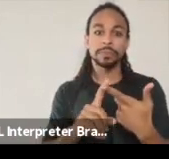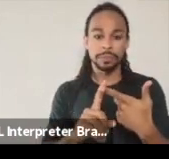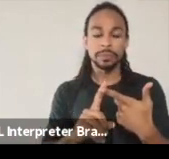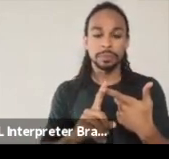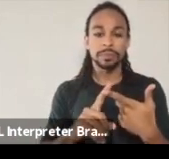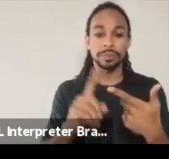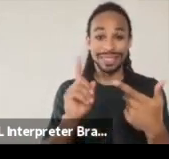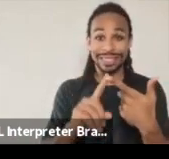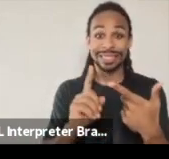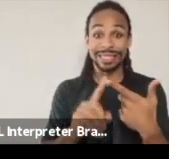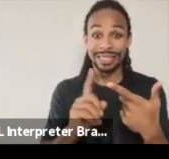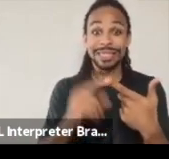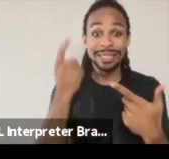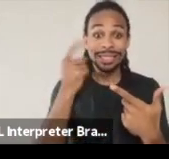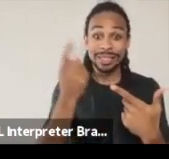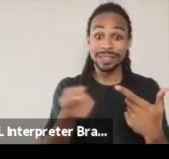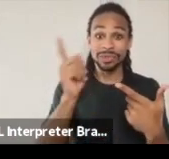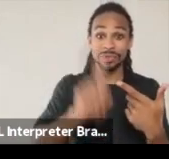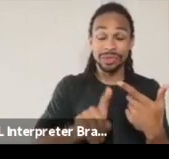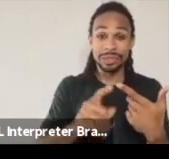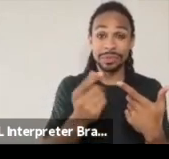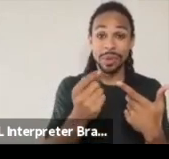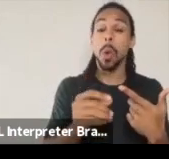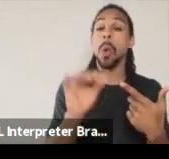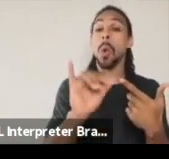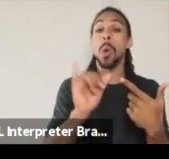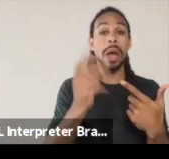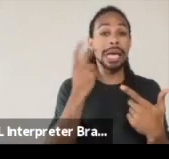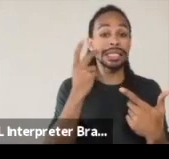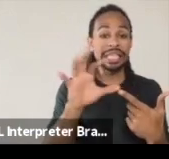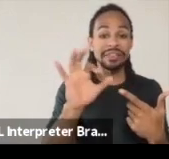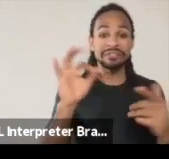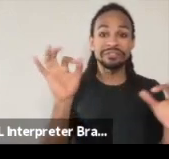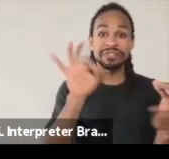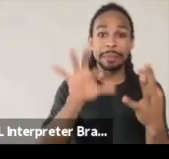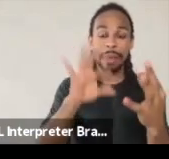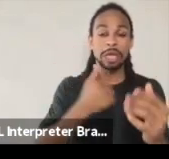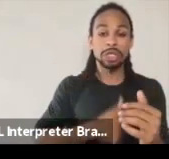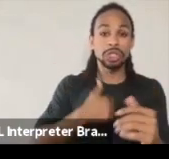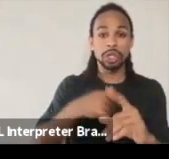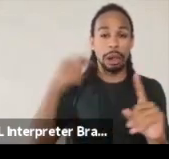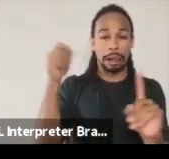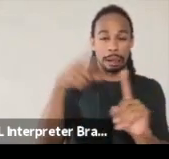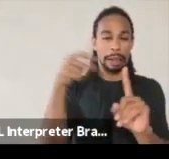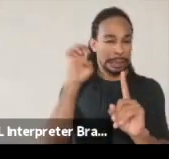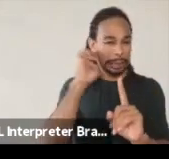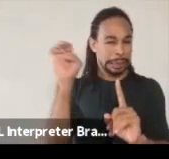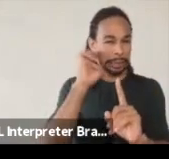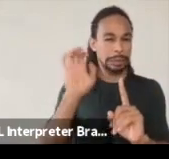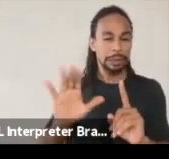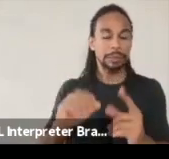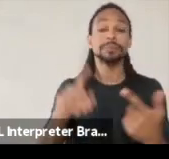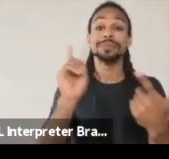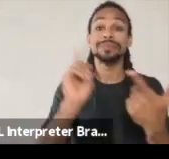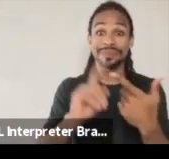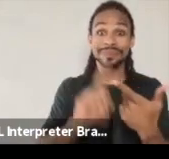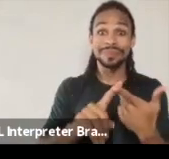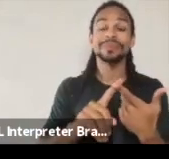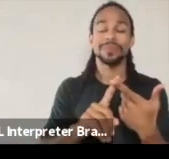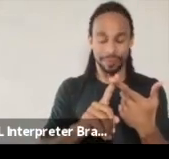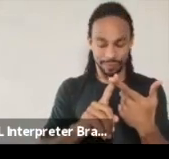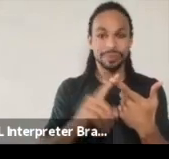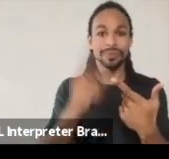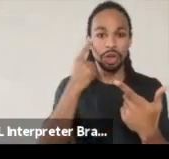that we are requesting, we're getting some feedback if someone is unmuted. The second agreement that we are